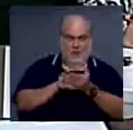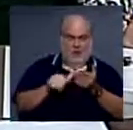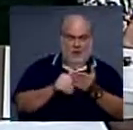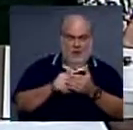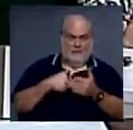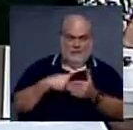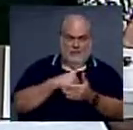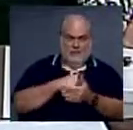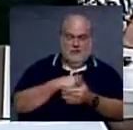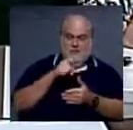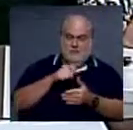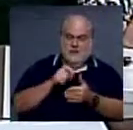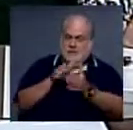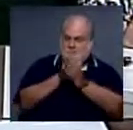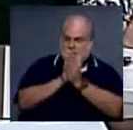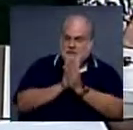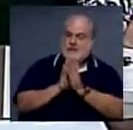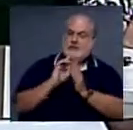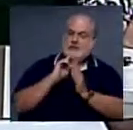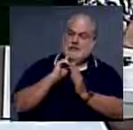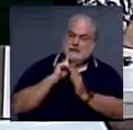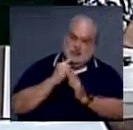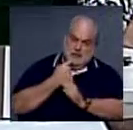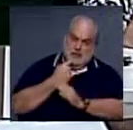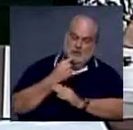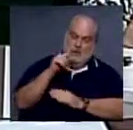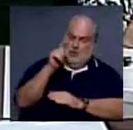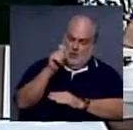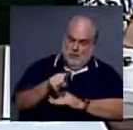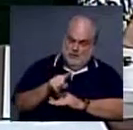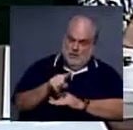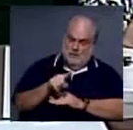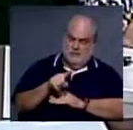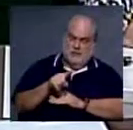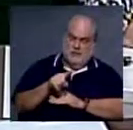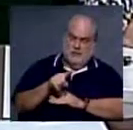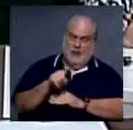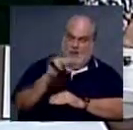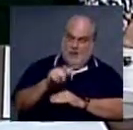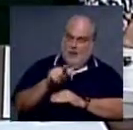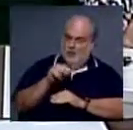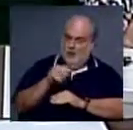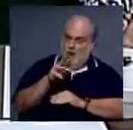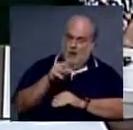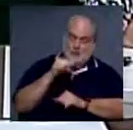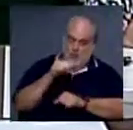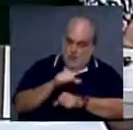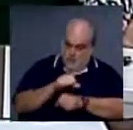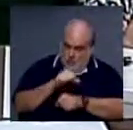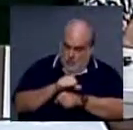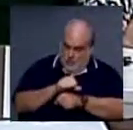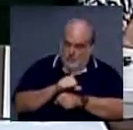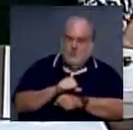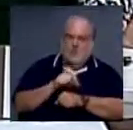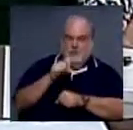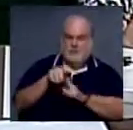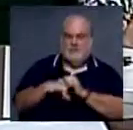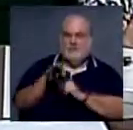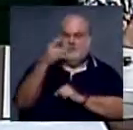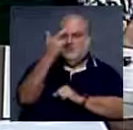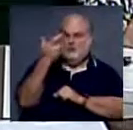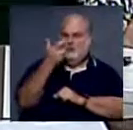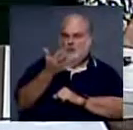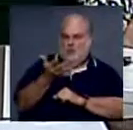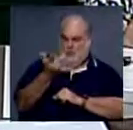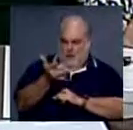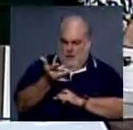to ask serious questions. We have to look at the laws that we have, and if those laws are not working, then we have to find out why they're not